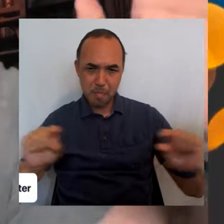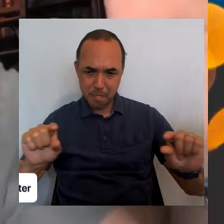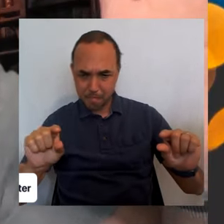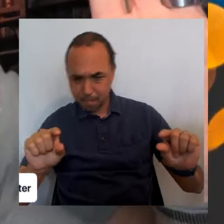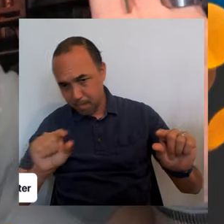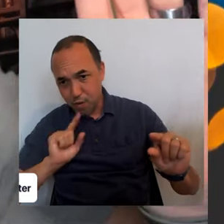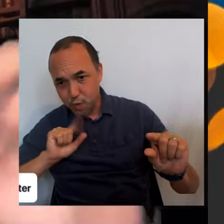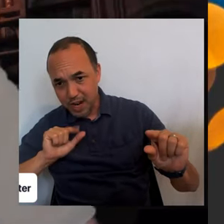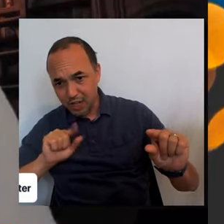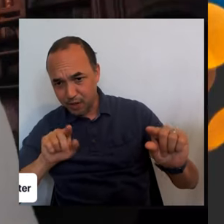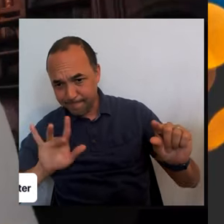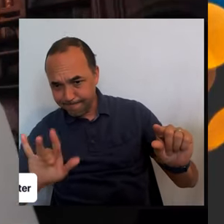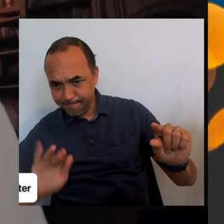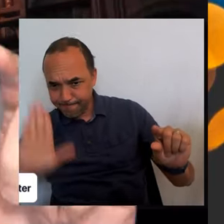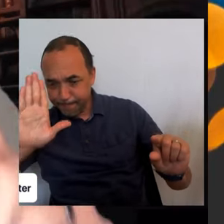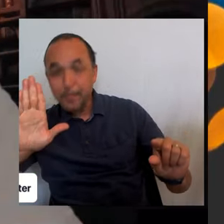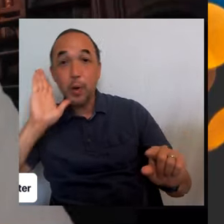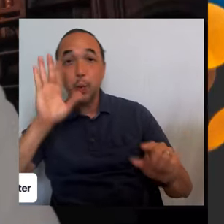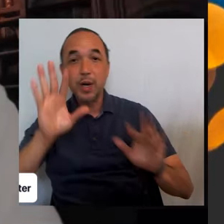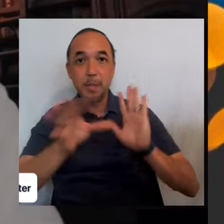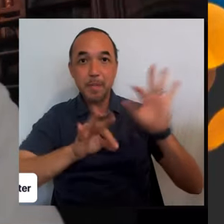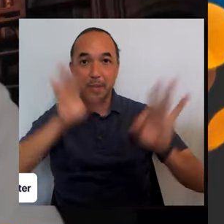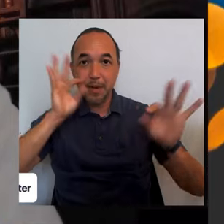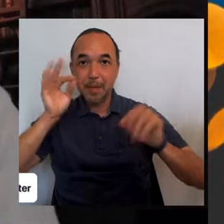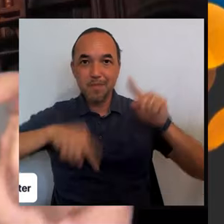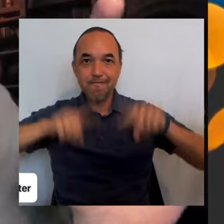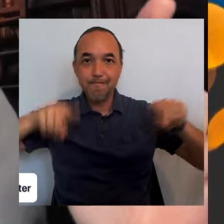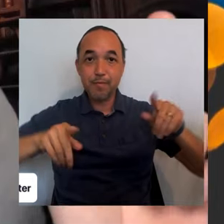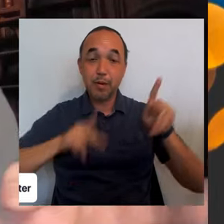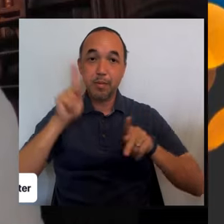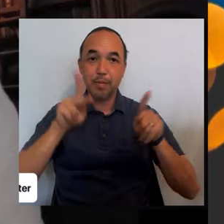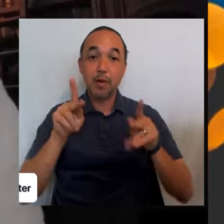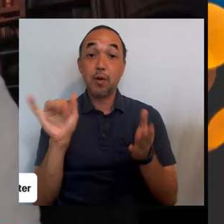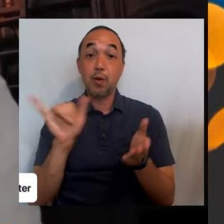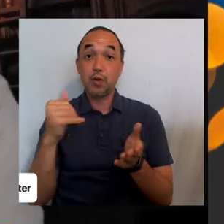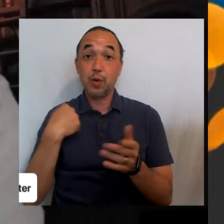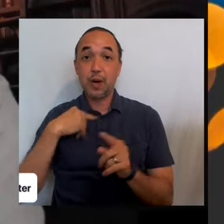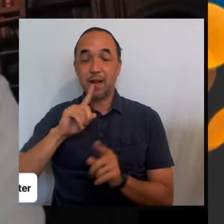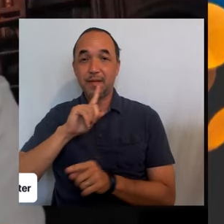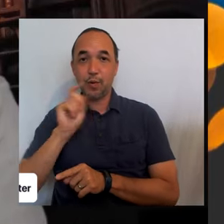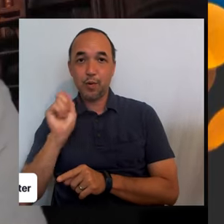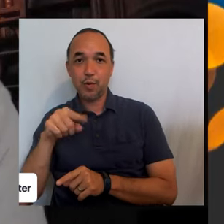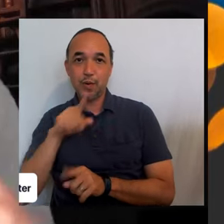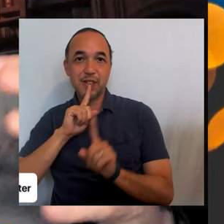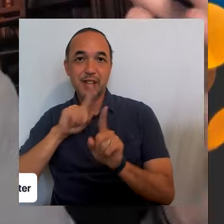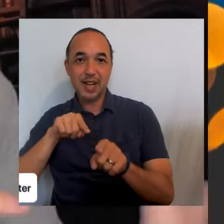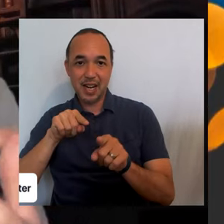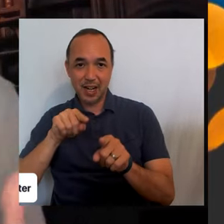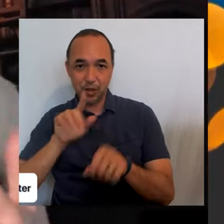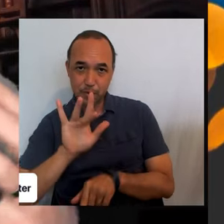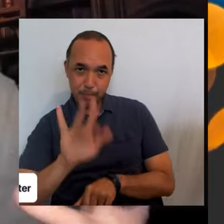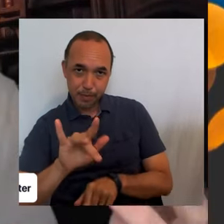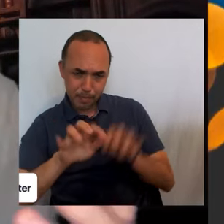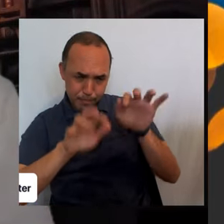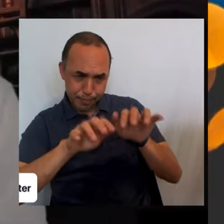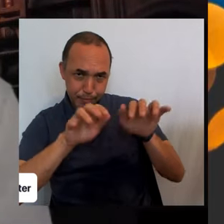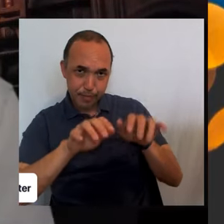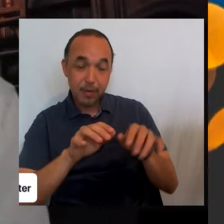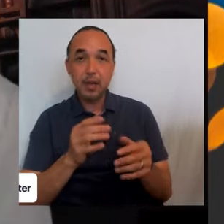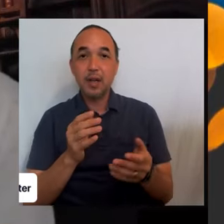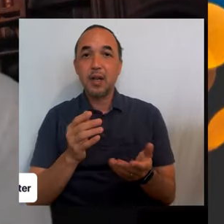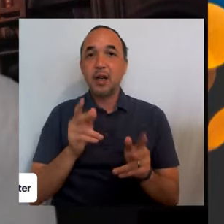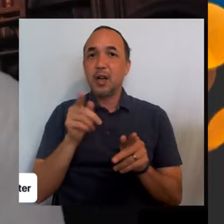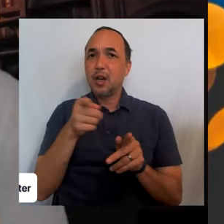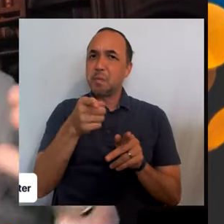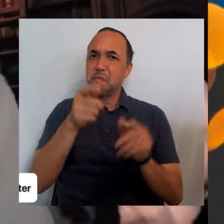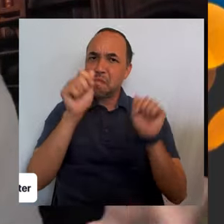pick people at random. Also, we have a Q&A box here, so you can send in your questions as we go along. Steve will be sharing stories and maybe